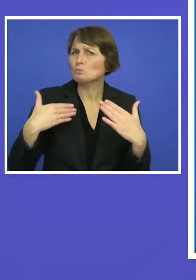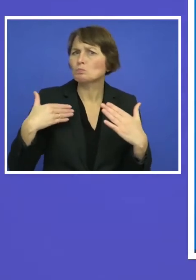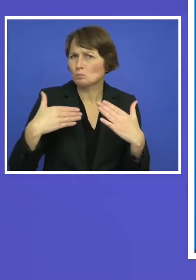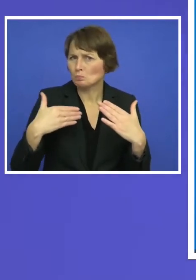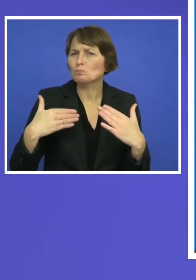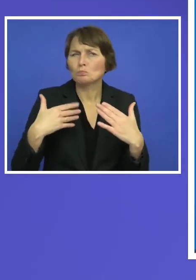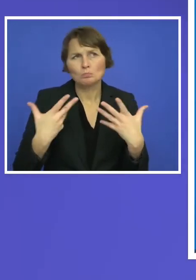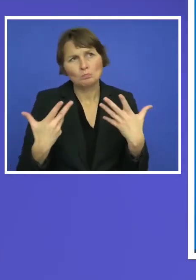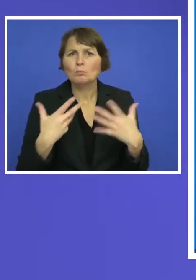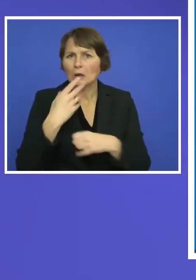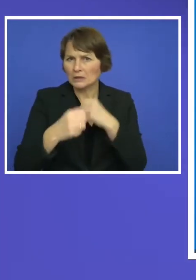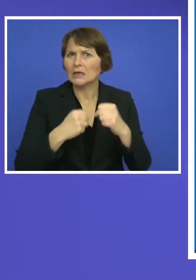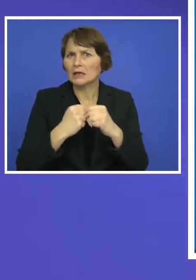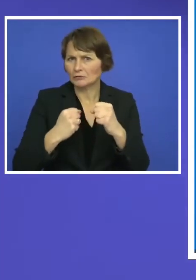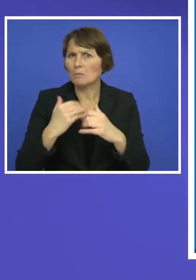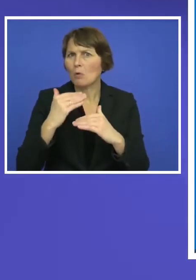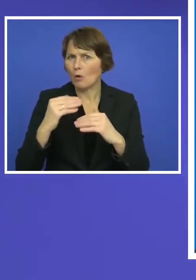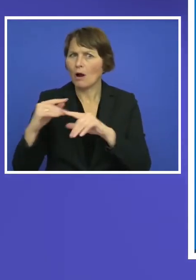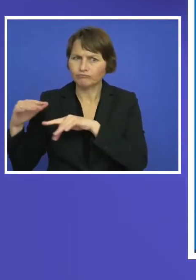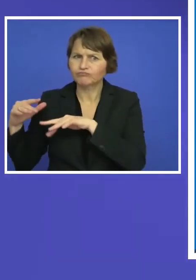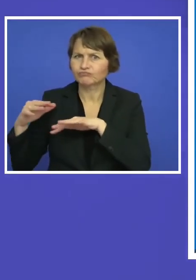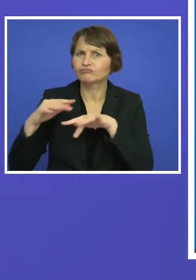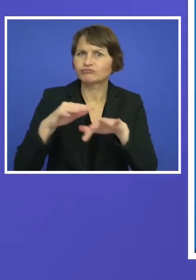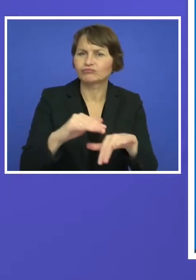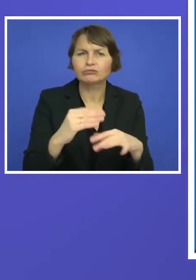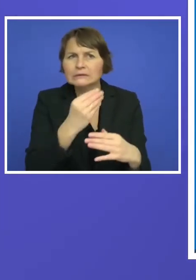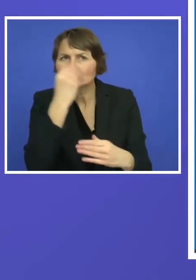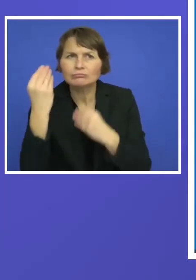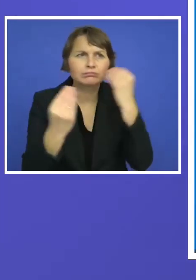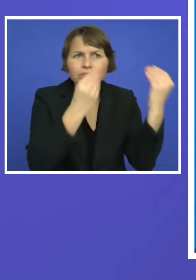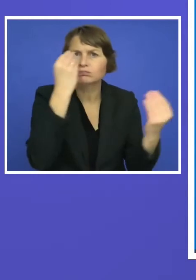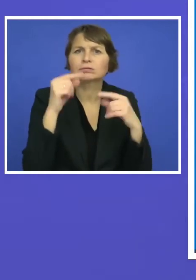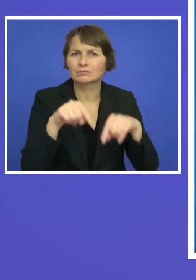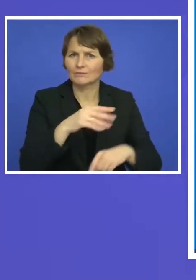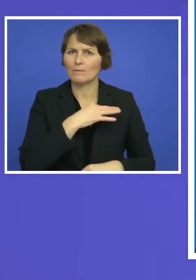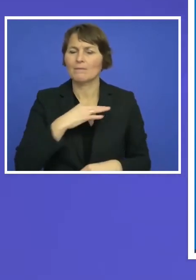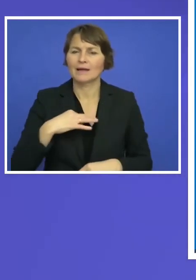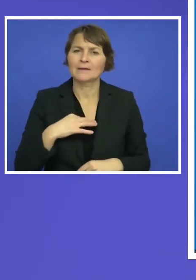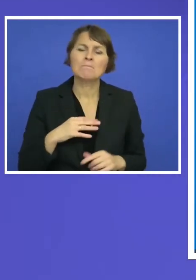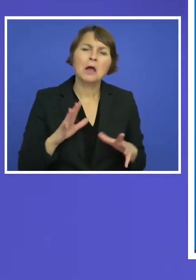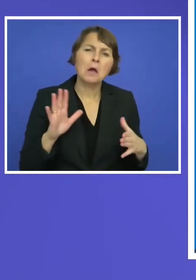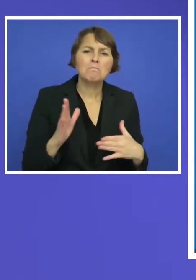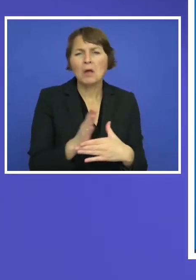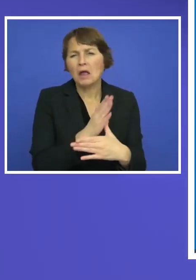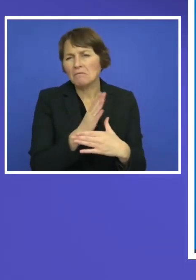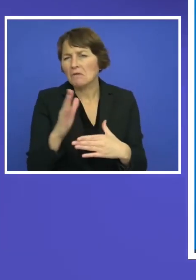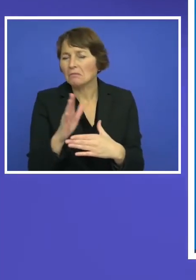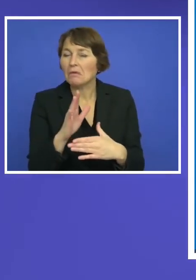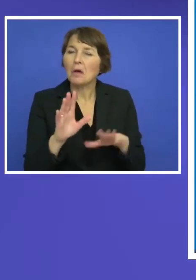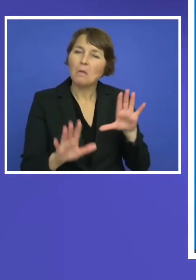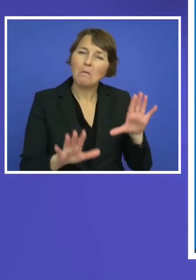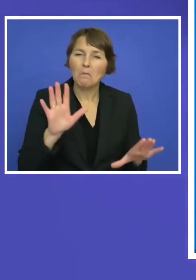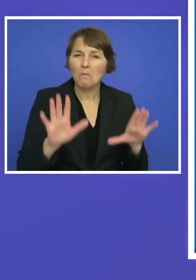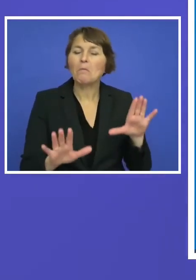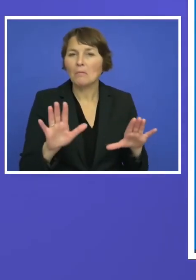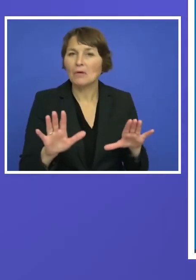past years. You see that on average, and depending on the professions, you can have almost